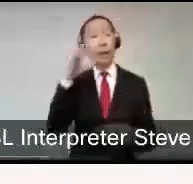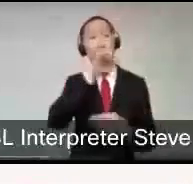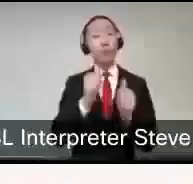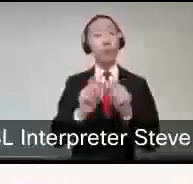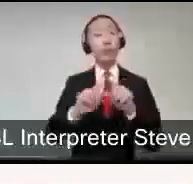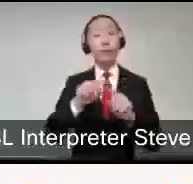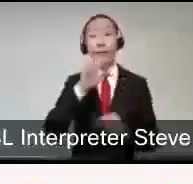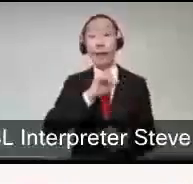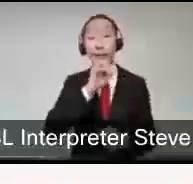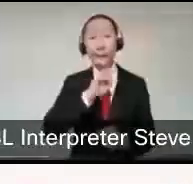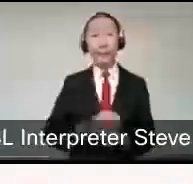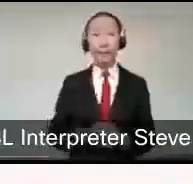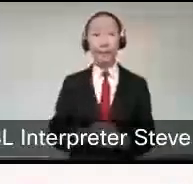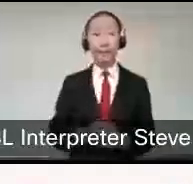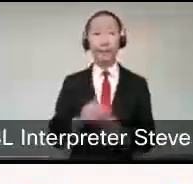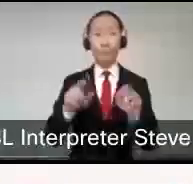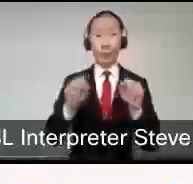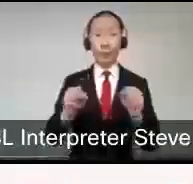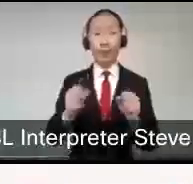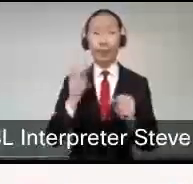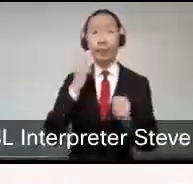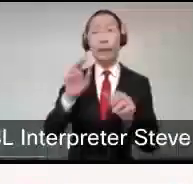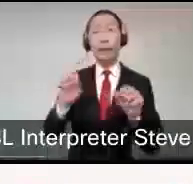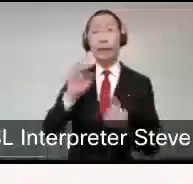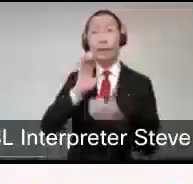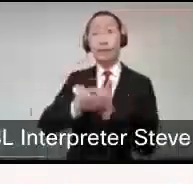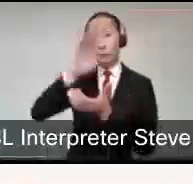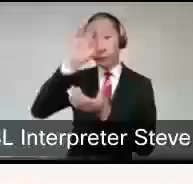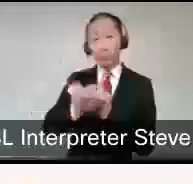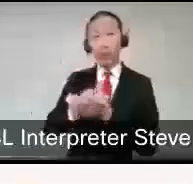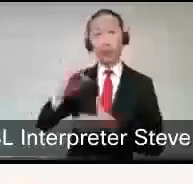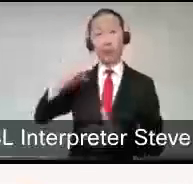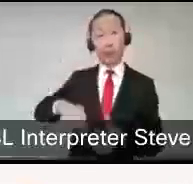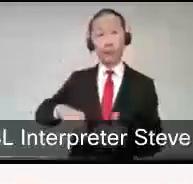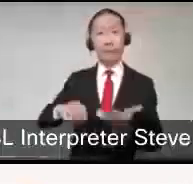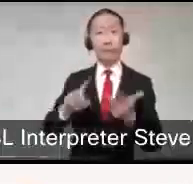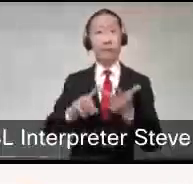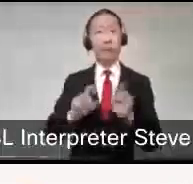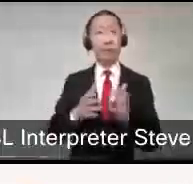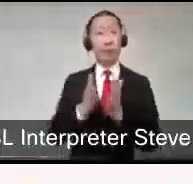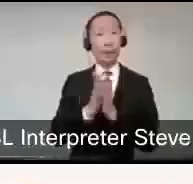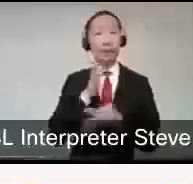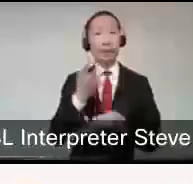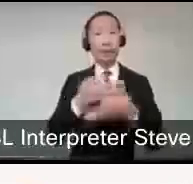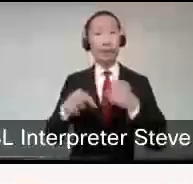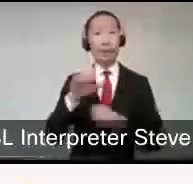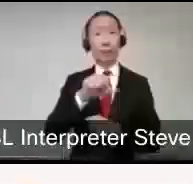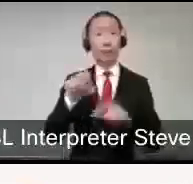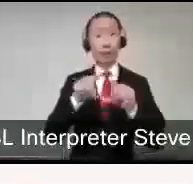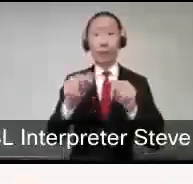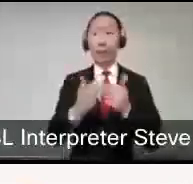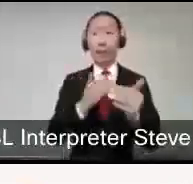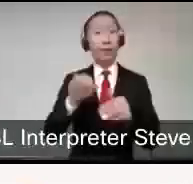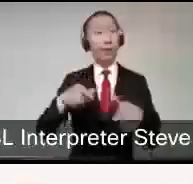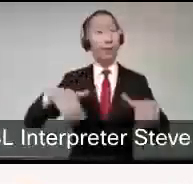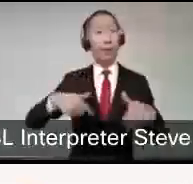ages, view potential spouses' benefits. You can also request a replacement Social Security card even if you do not